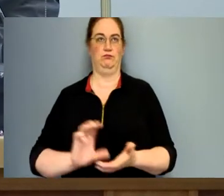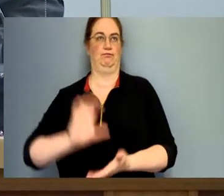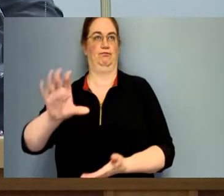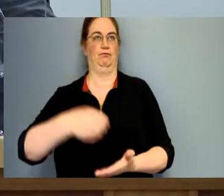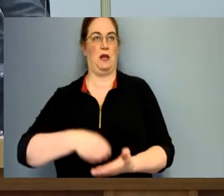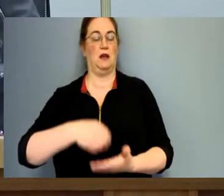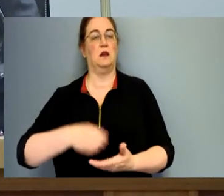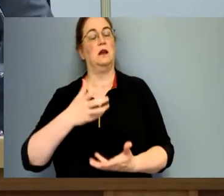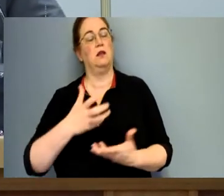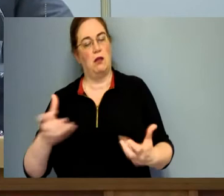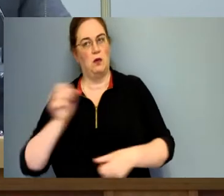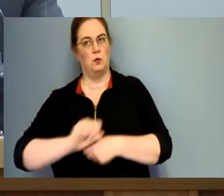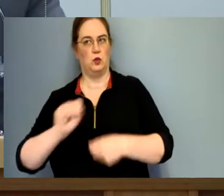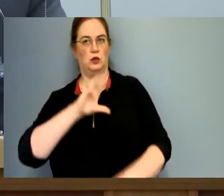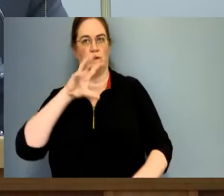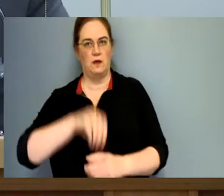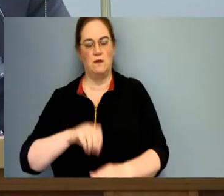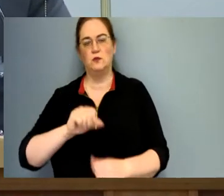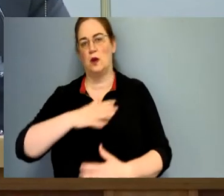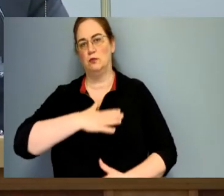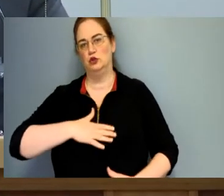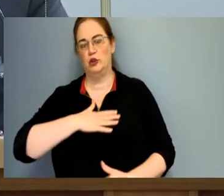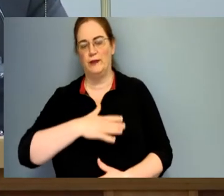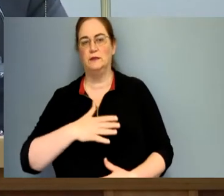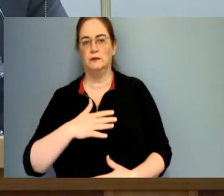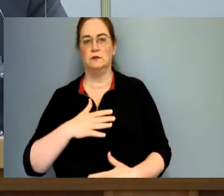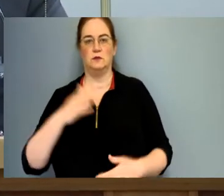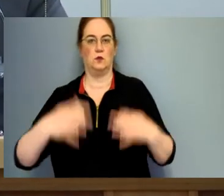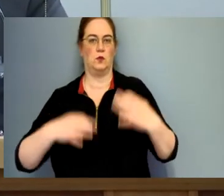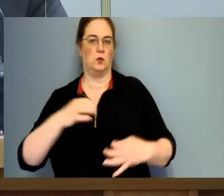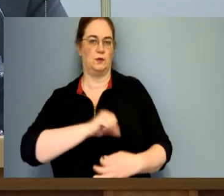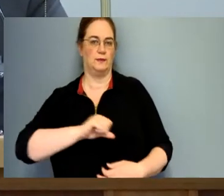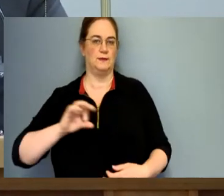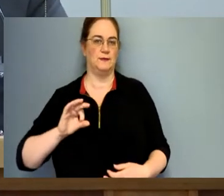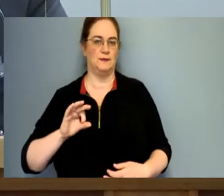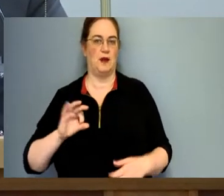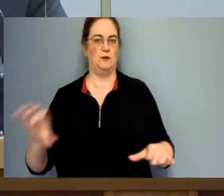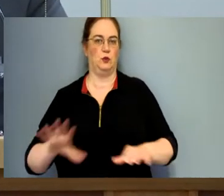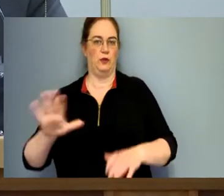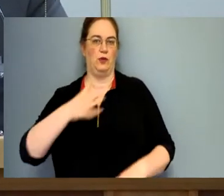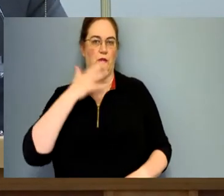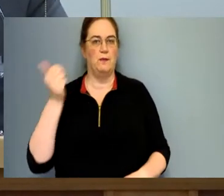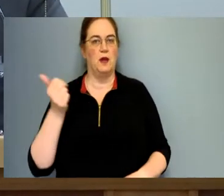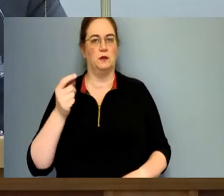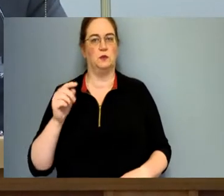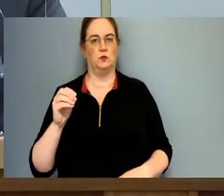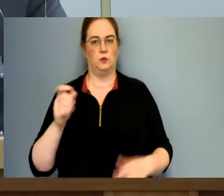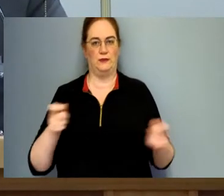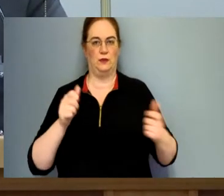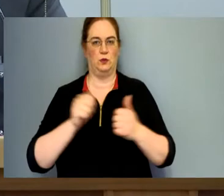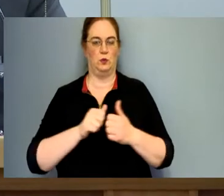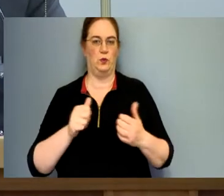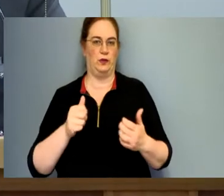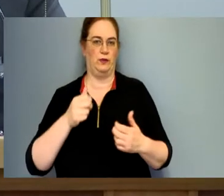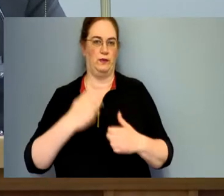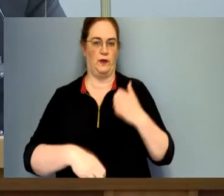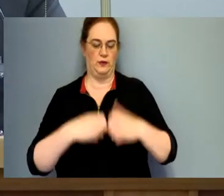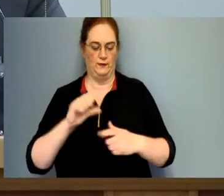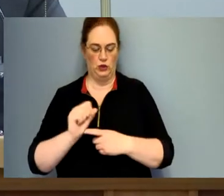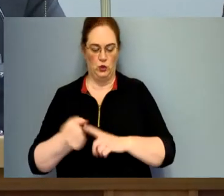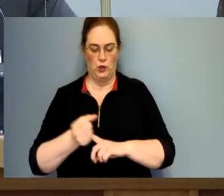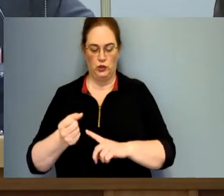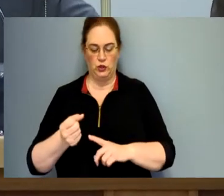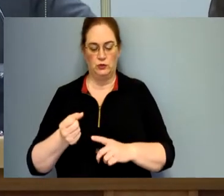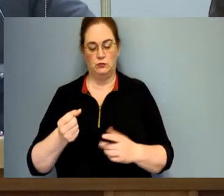a lot of work went into this. So I appreciate the court staff doing their best to deal with a very difficult situation. I was talking with